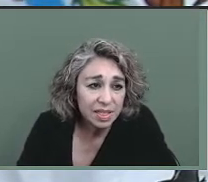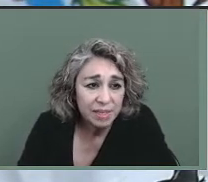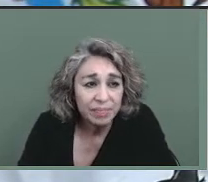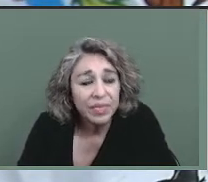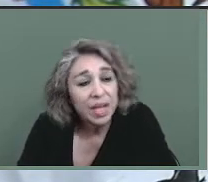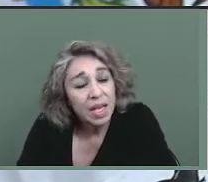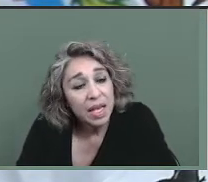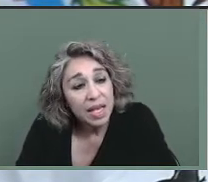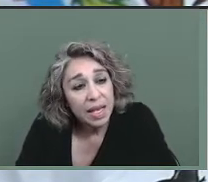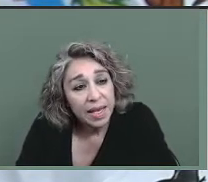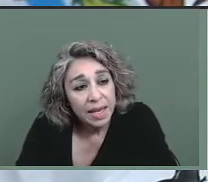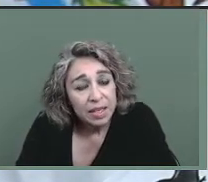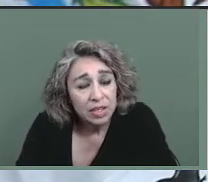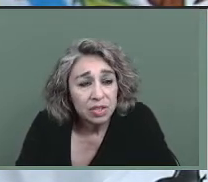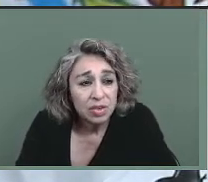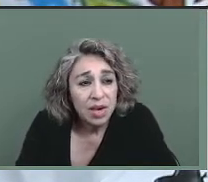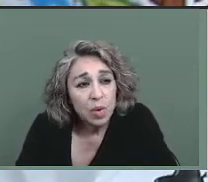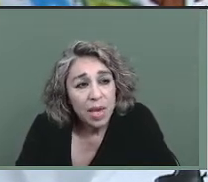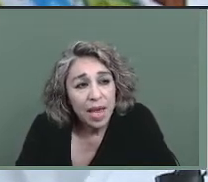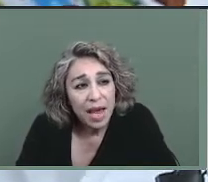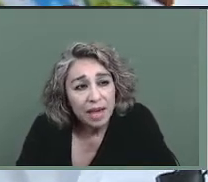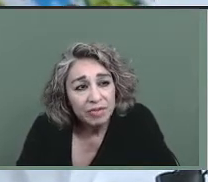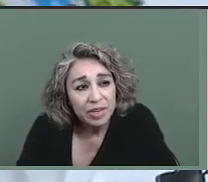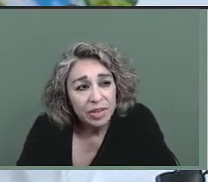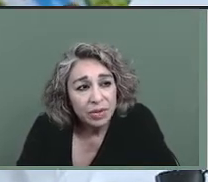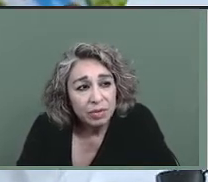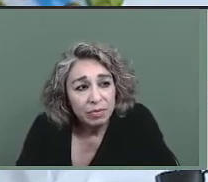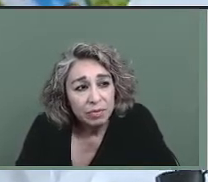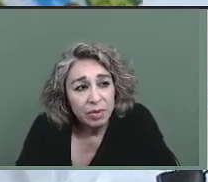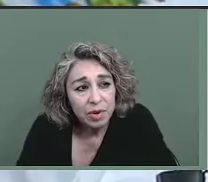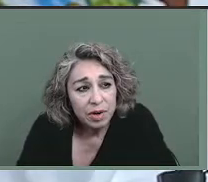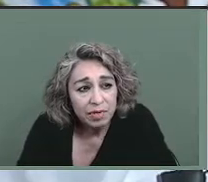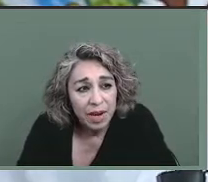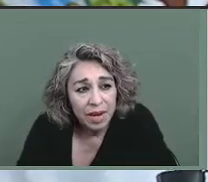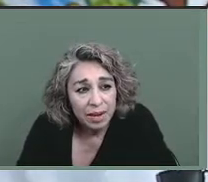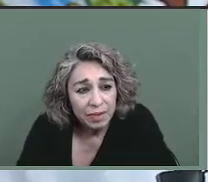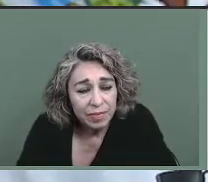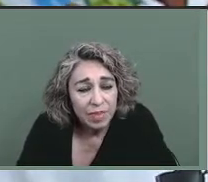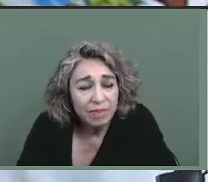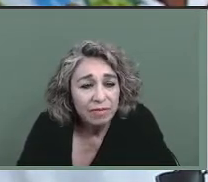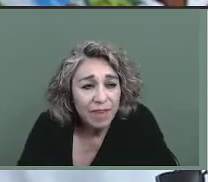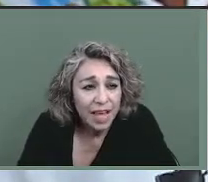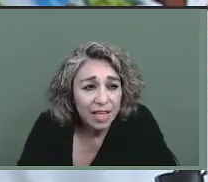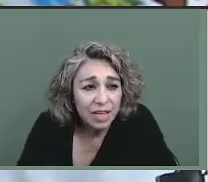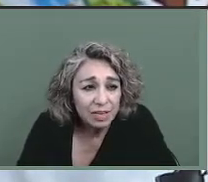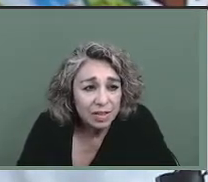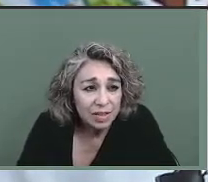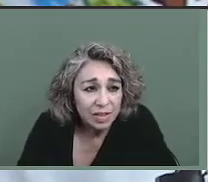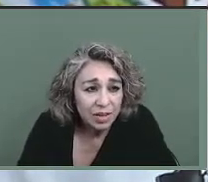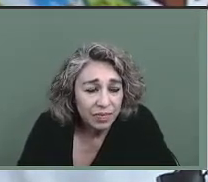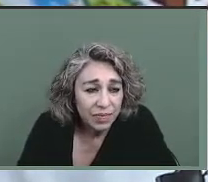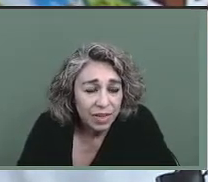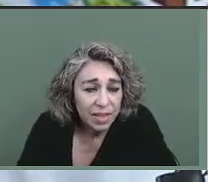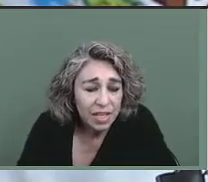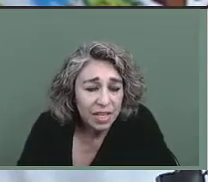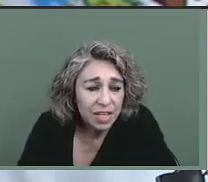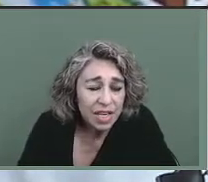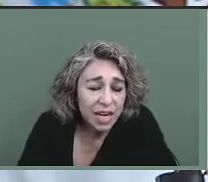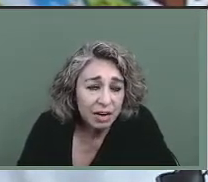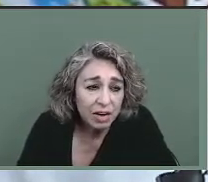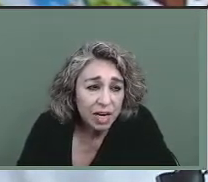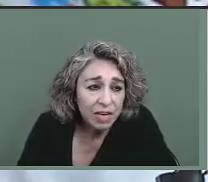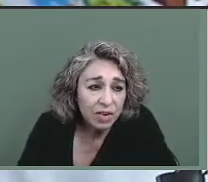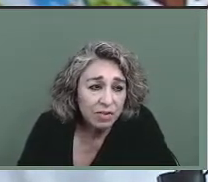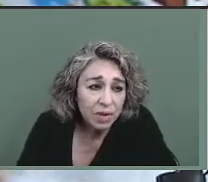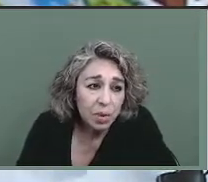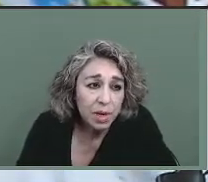adolescents. So now we have to fortify the values that, to take